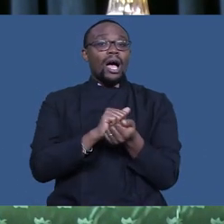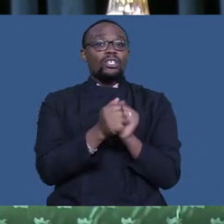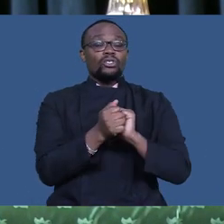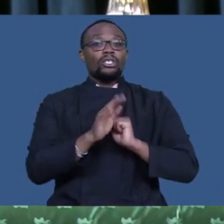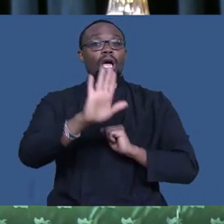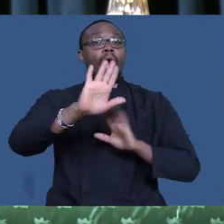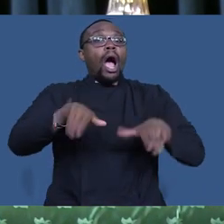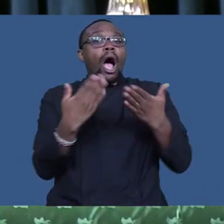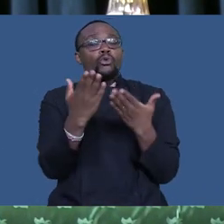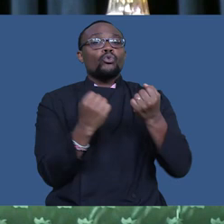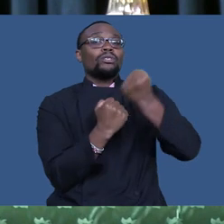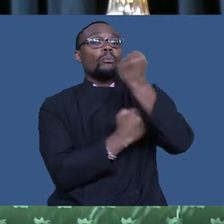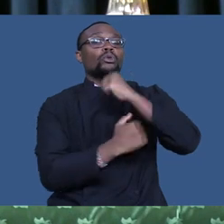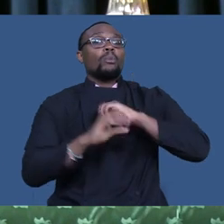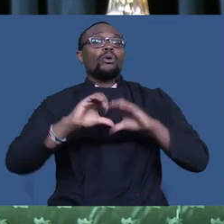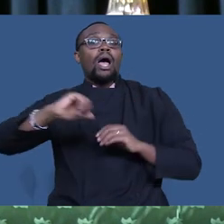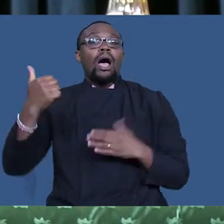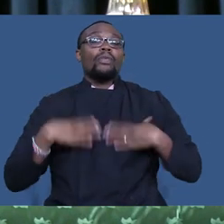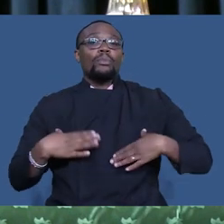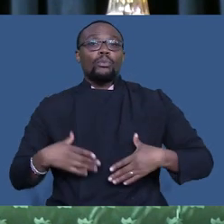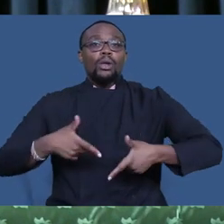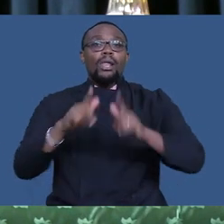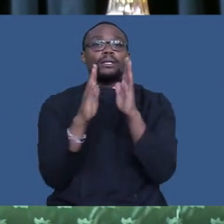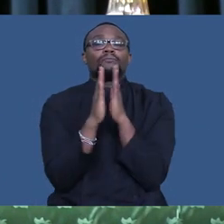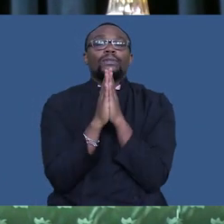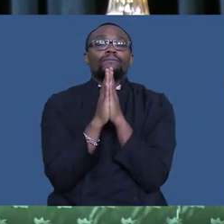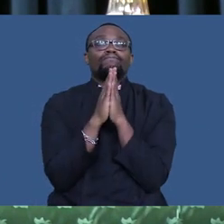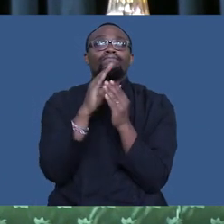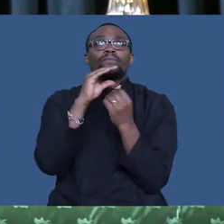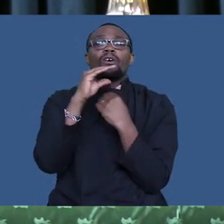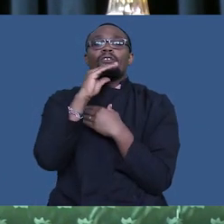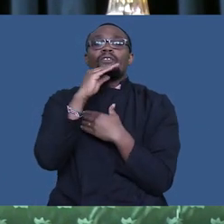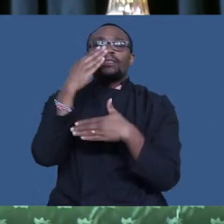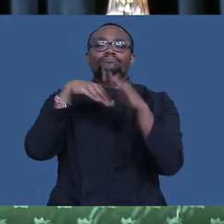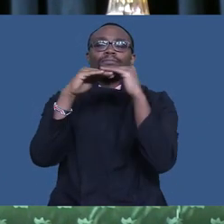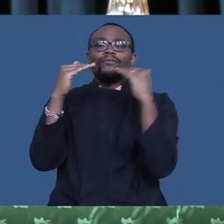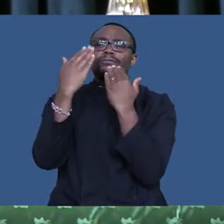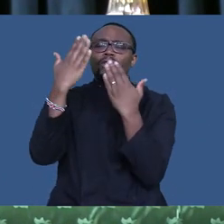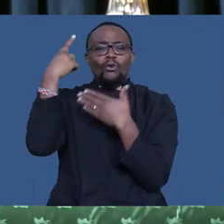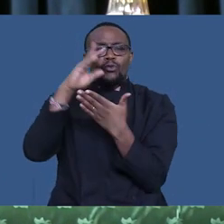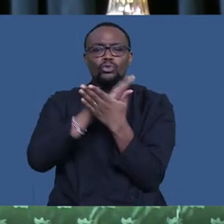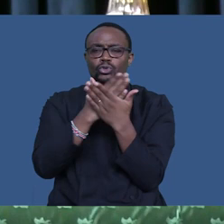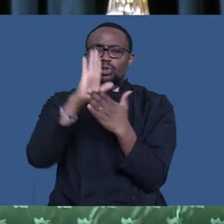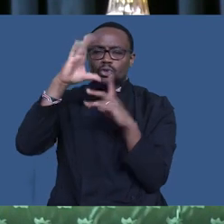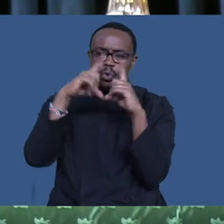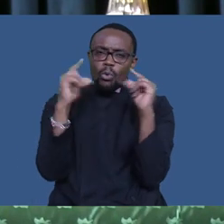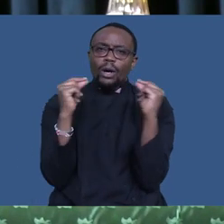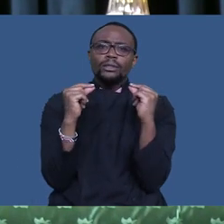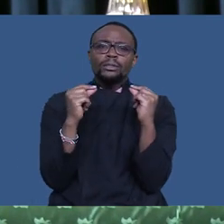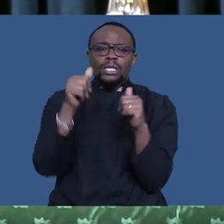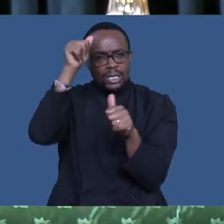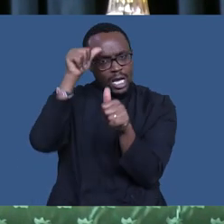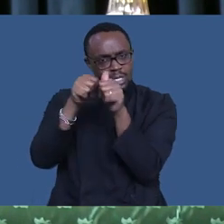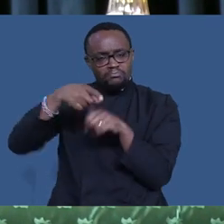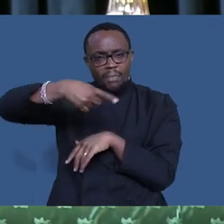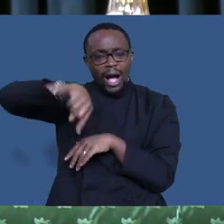it shapes your contribution. Let's pray. Father, we thank you for the sharing of your word, for